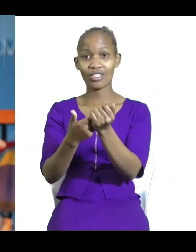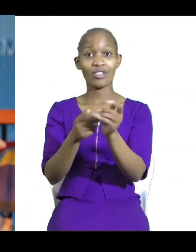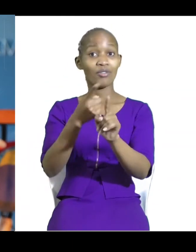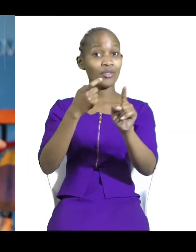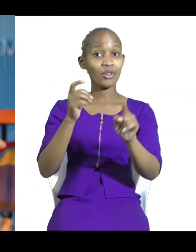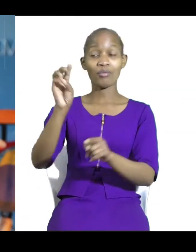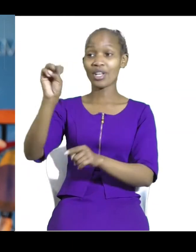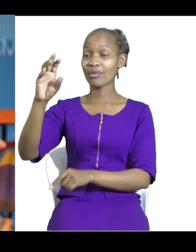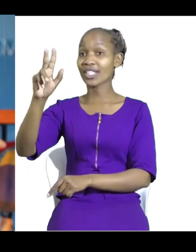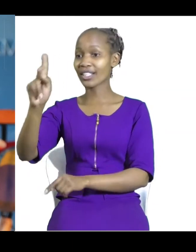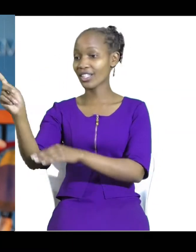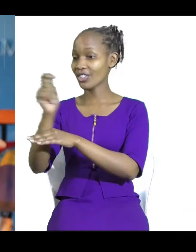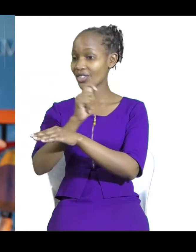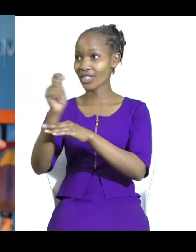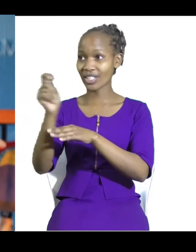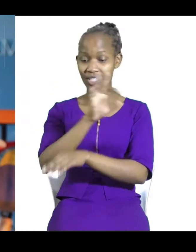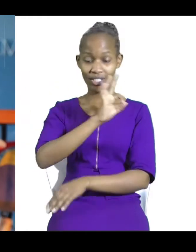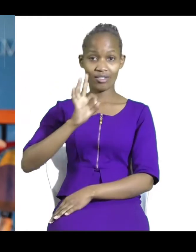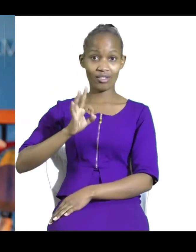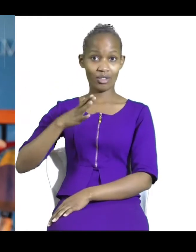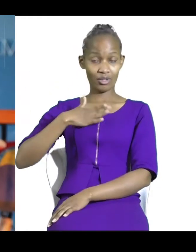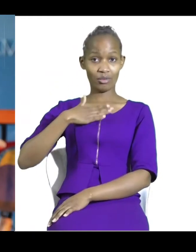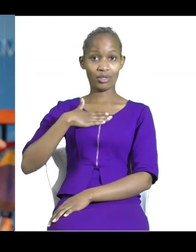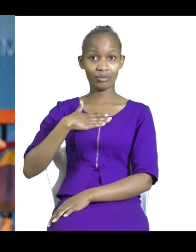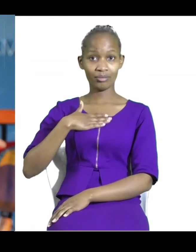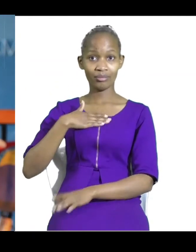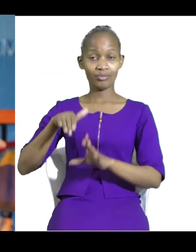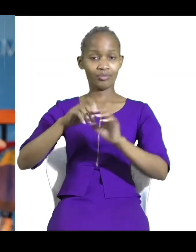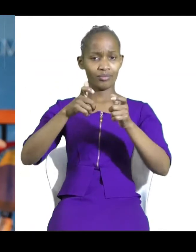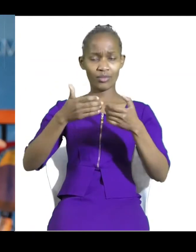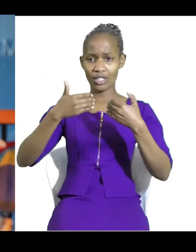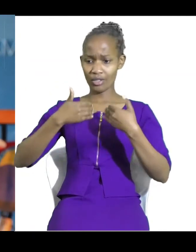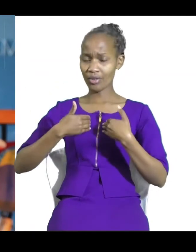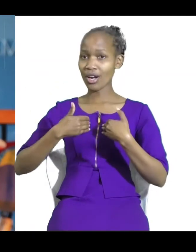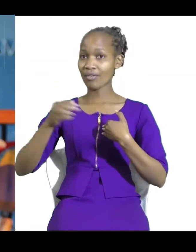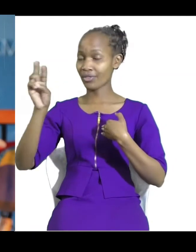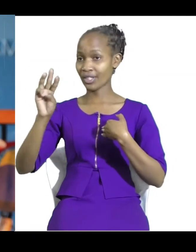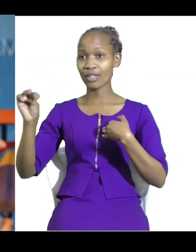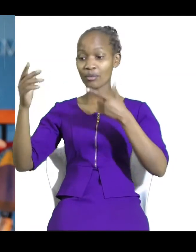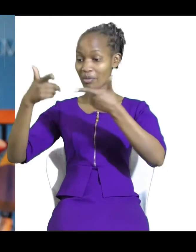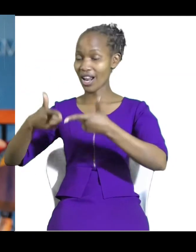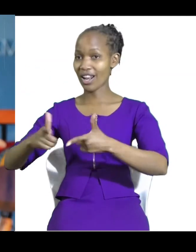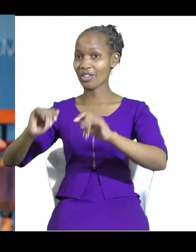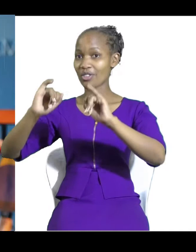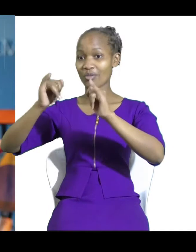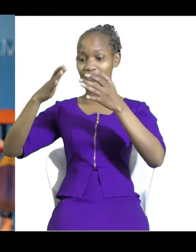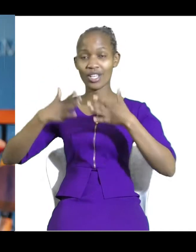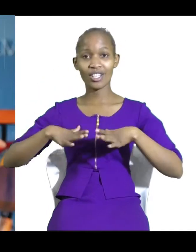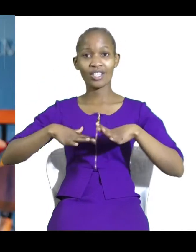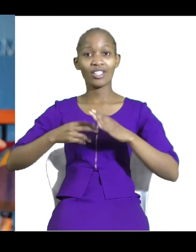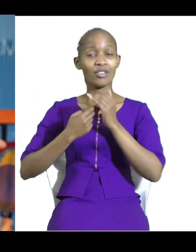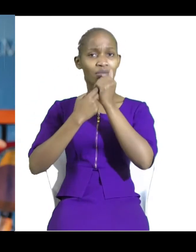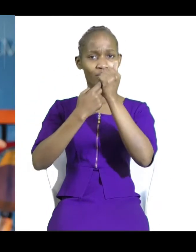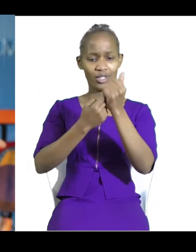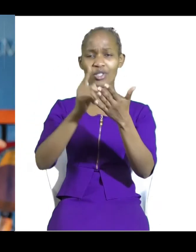the Media Council of Kenya to train now our staff who are persons with disabilities in media, to have them accredited journalists. And this is something